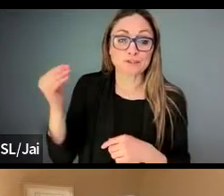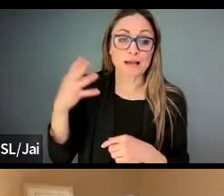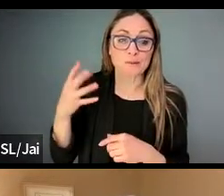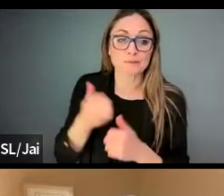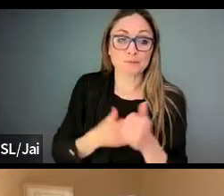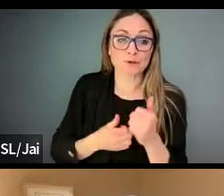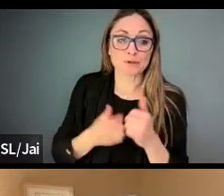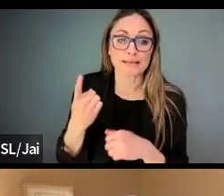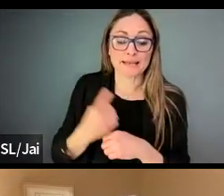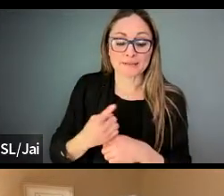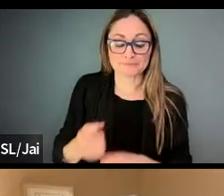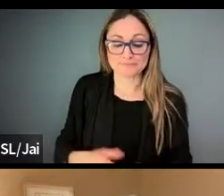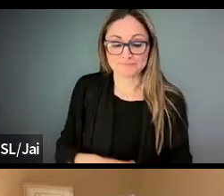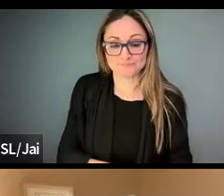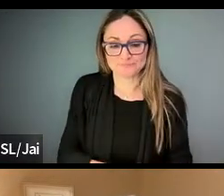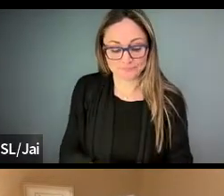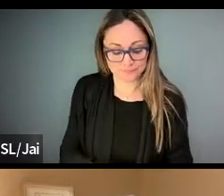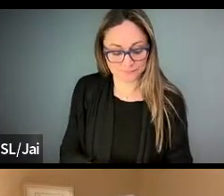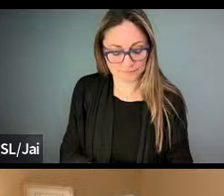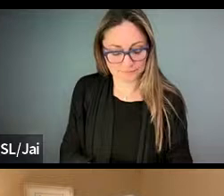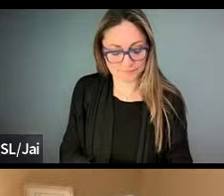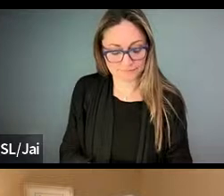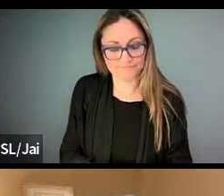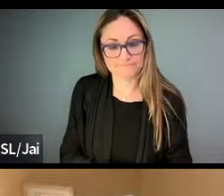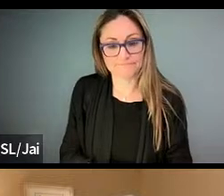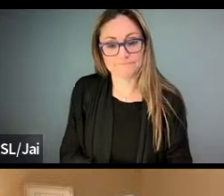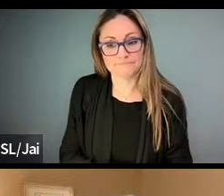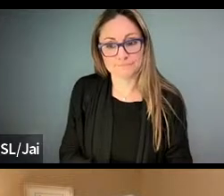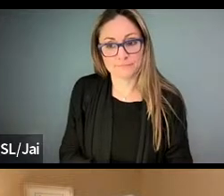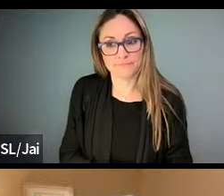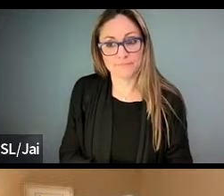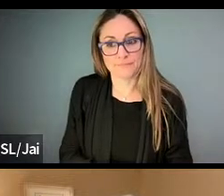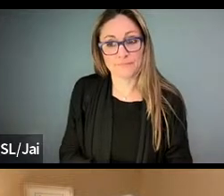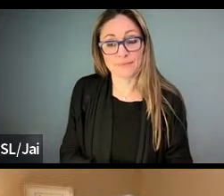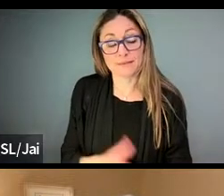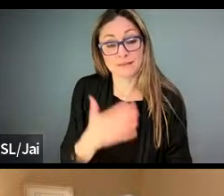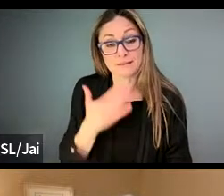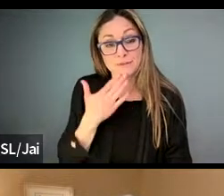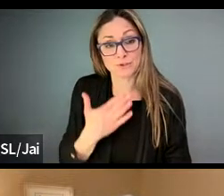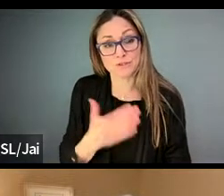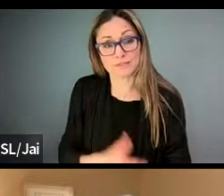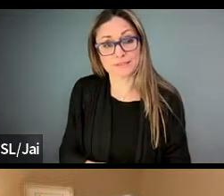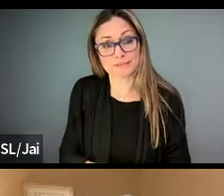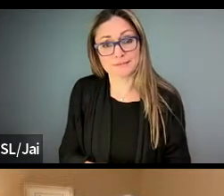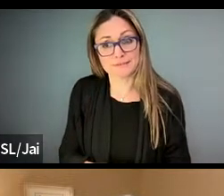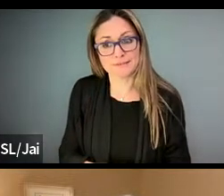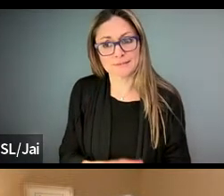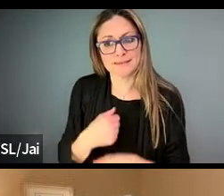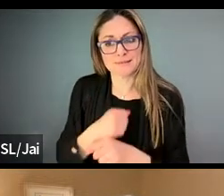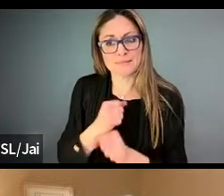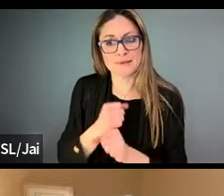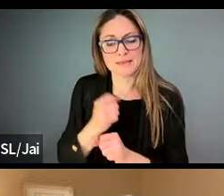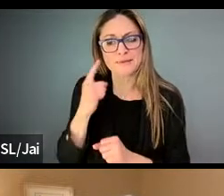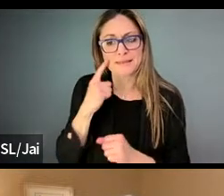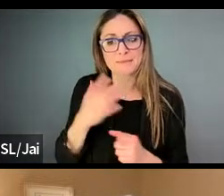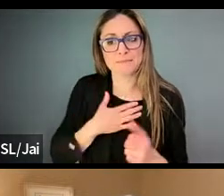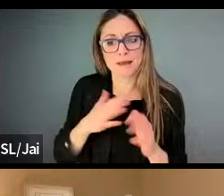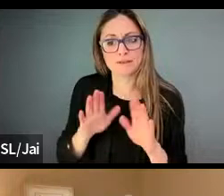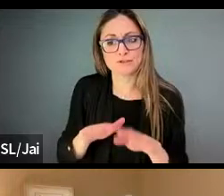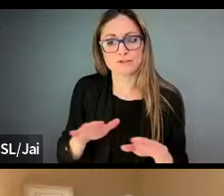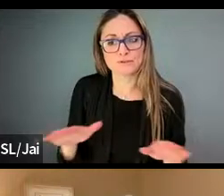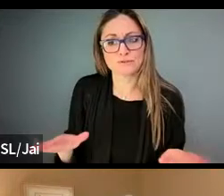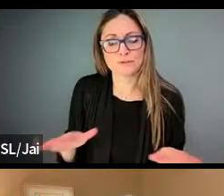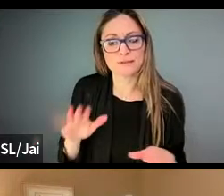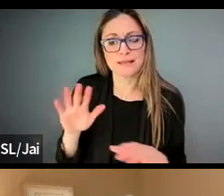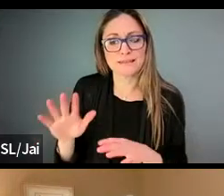That's really good. That's really good. It's making me think that my children and their aversion